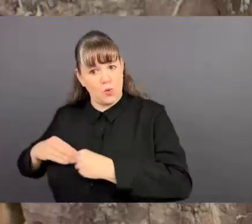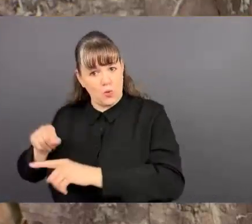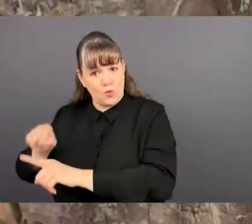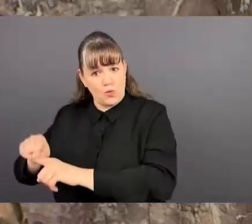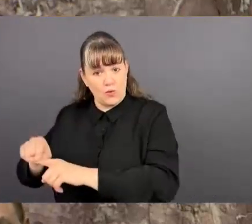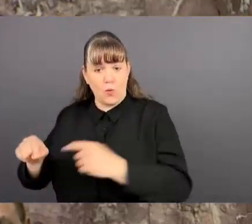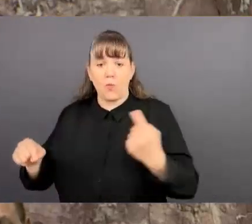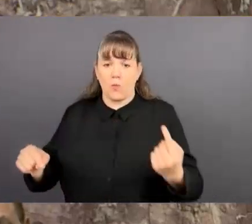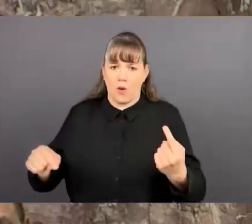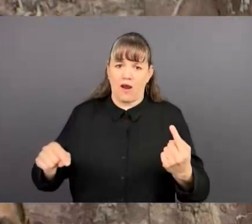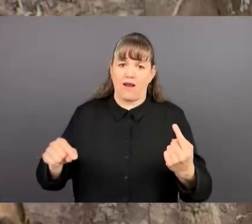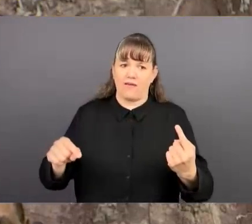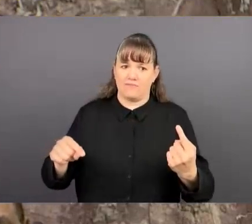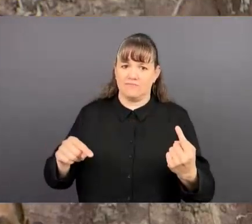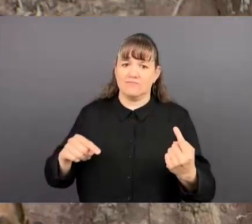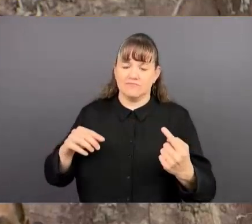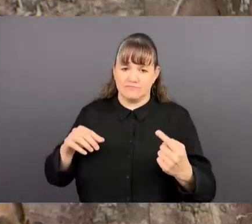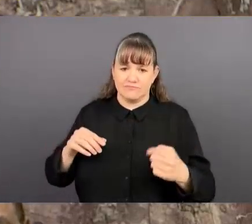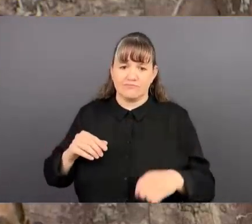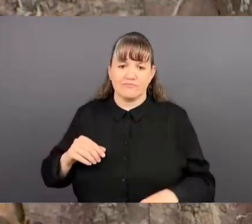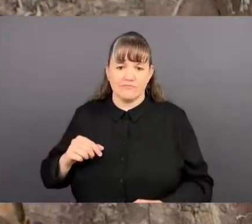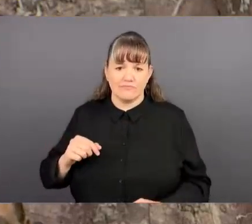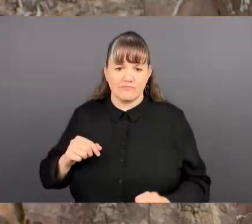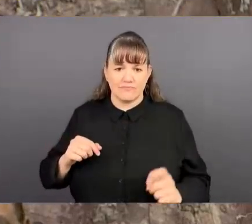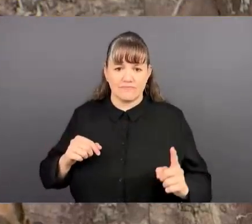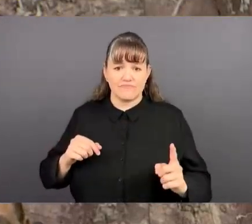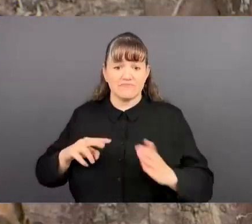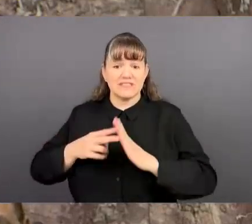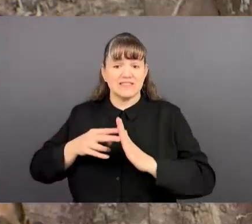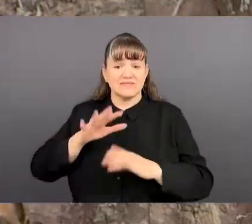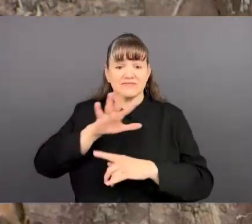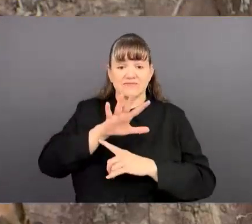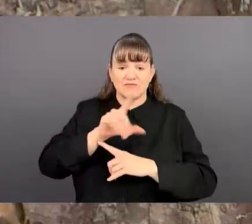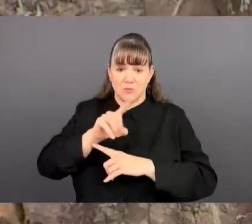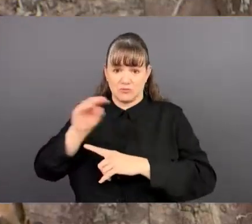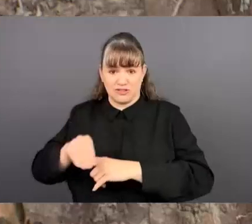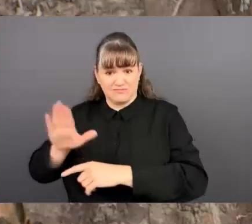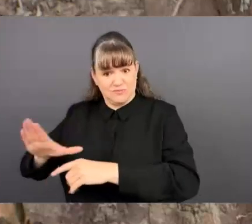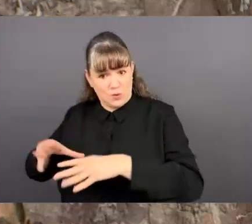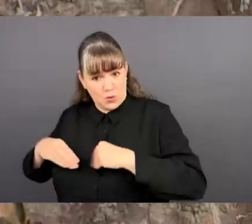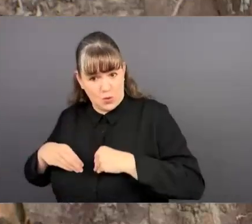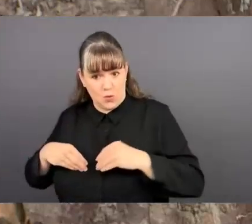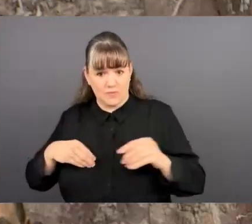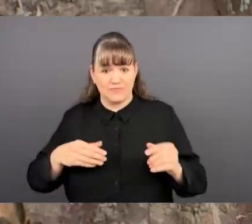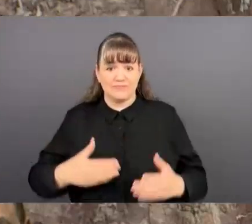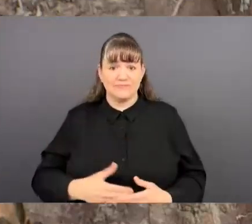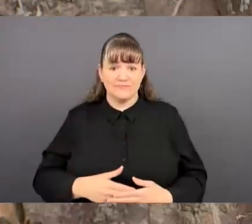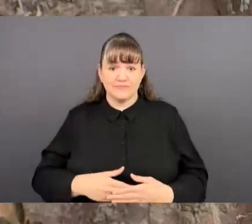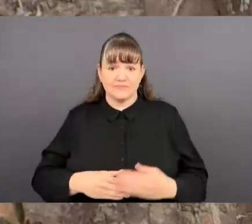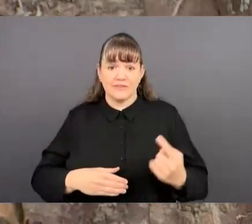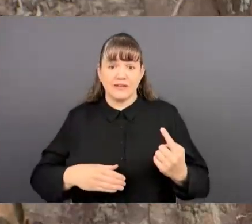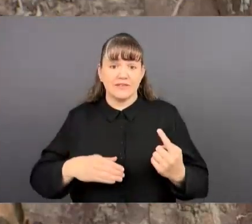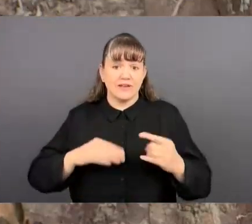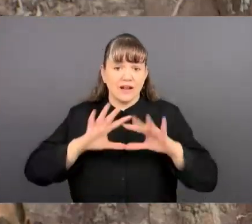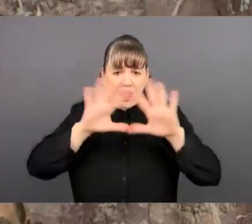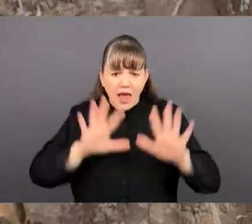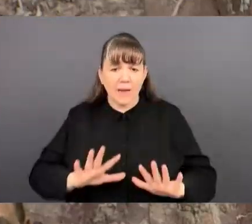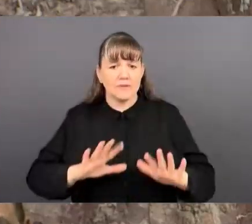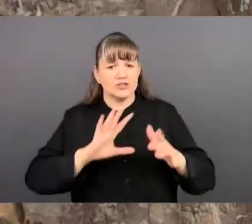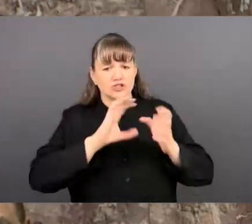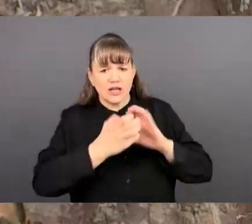help the climate and energize BC that return to communities. Equally, the member is criticizing BC